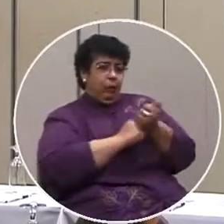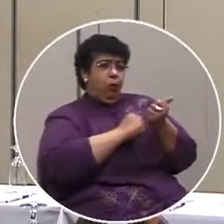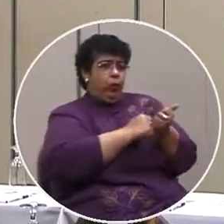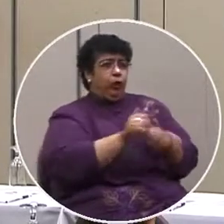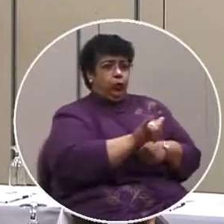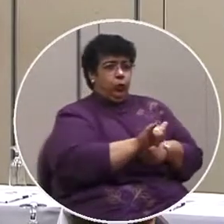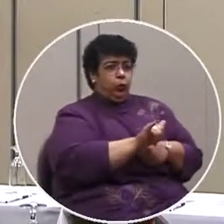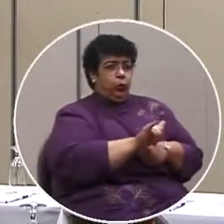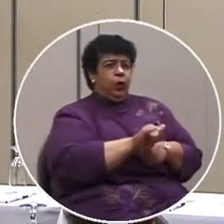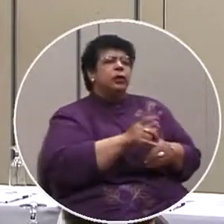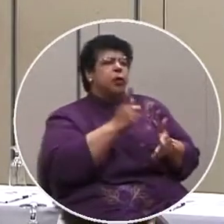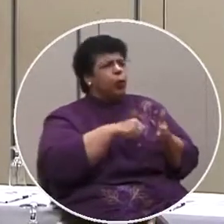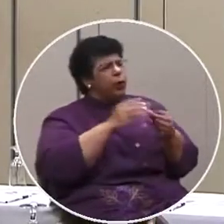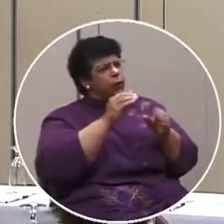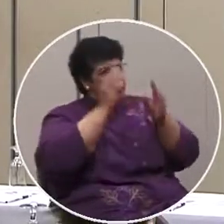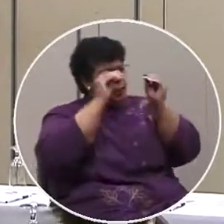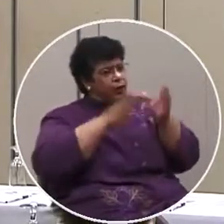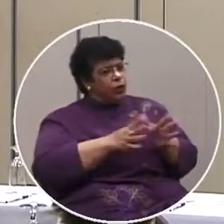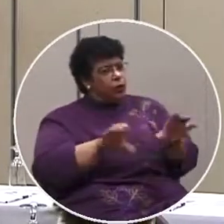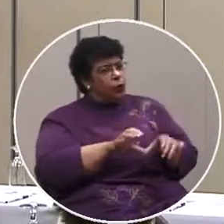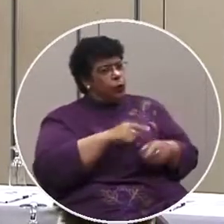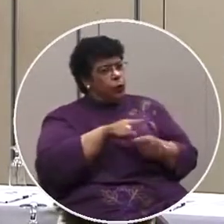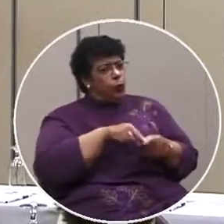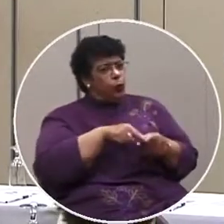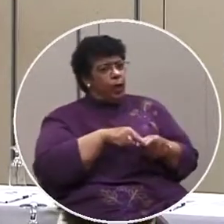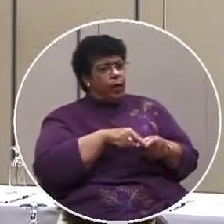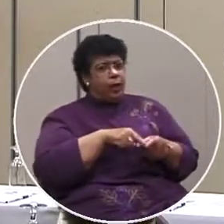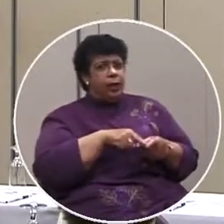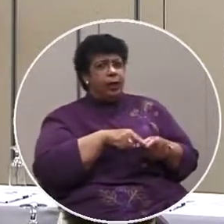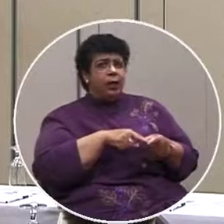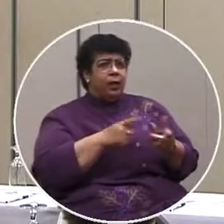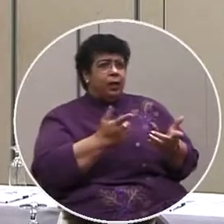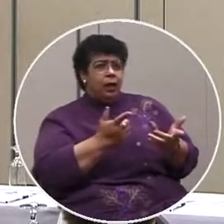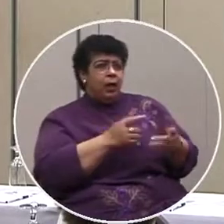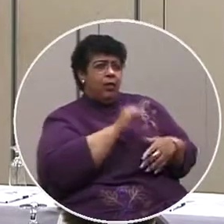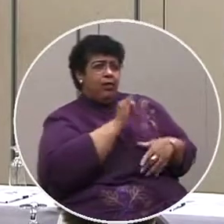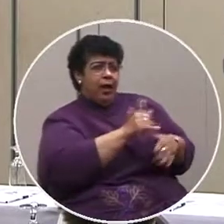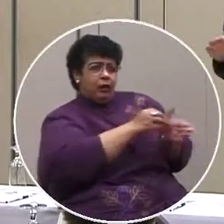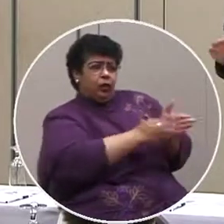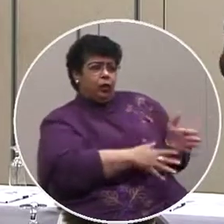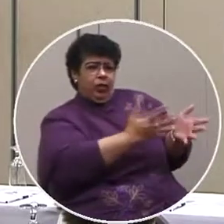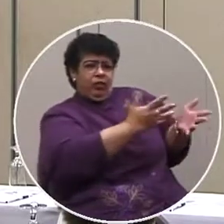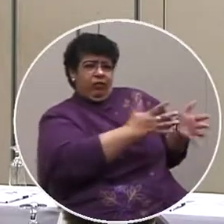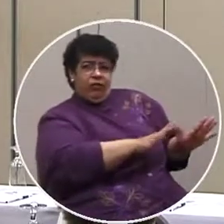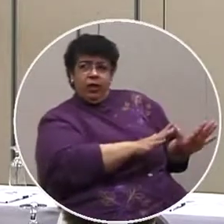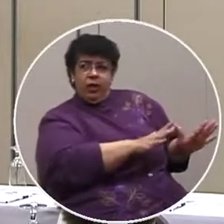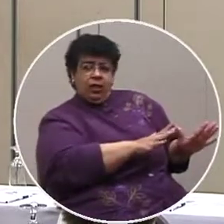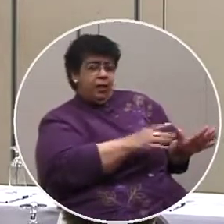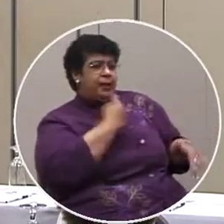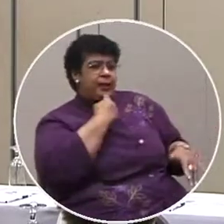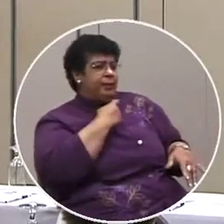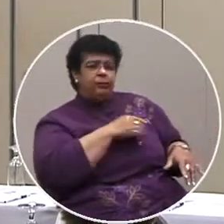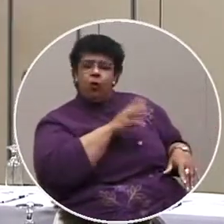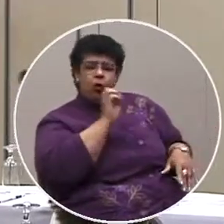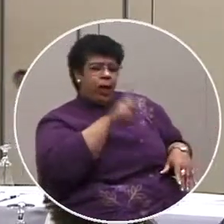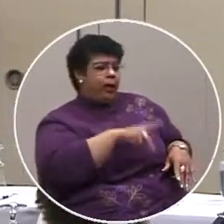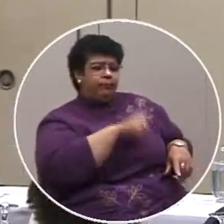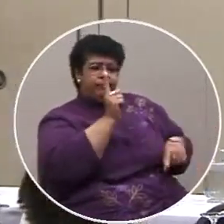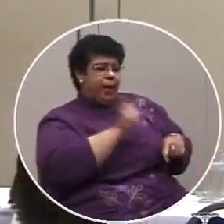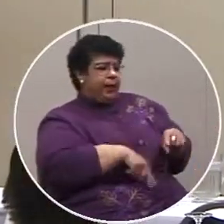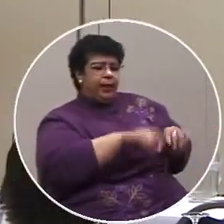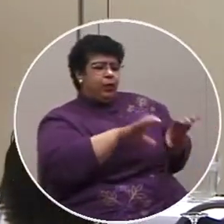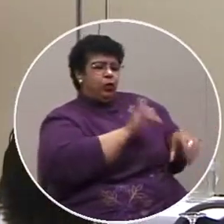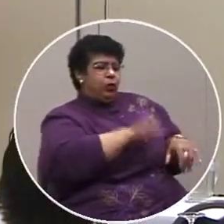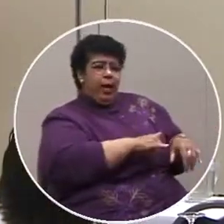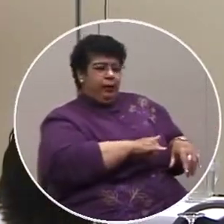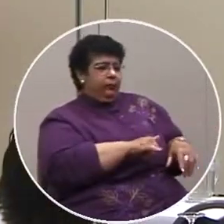So what does this teacher do when he or she is done? Finished, I can't take anymore, I'm going to whack